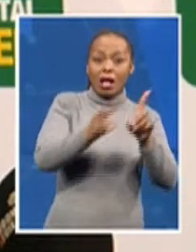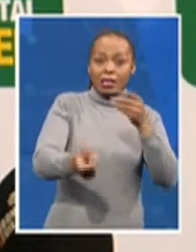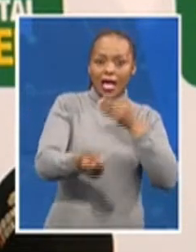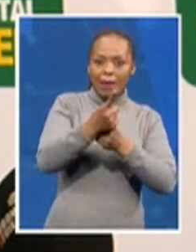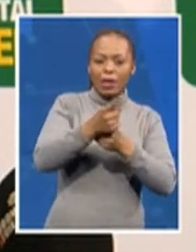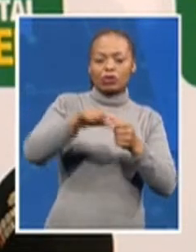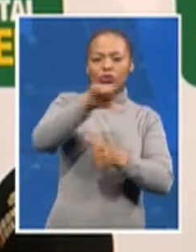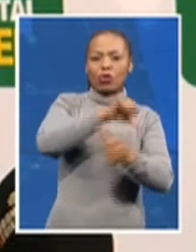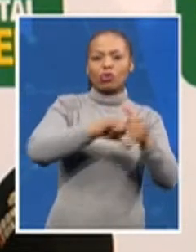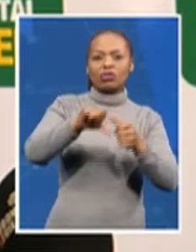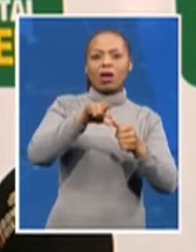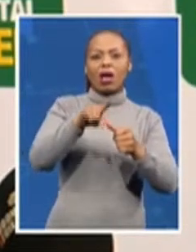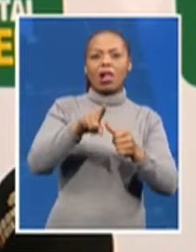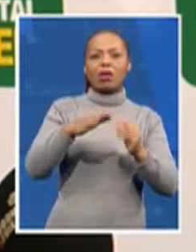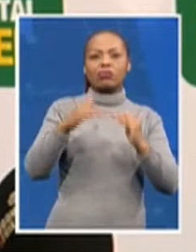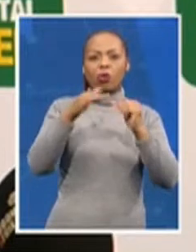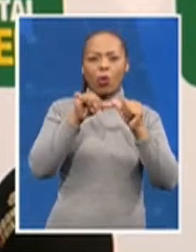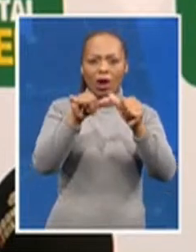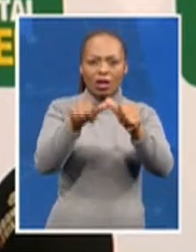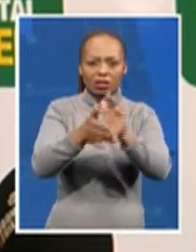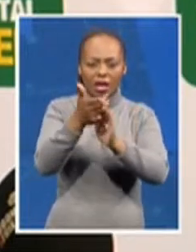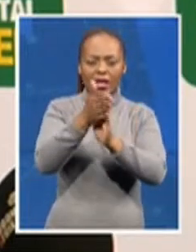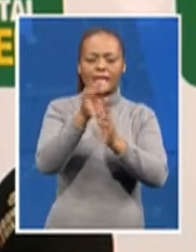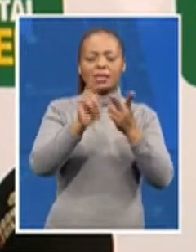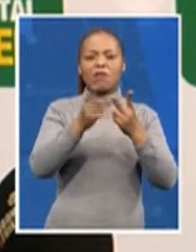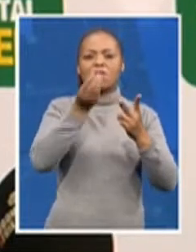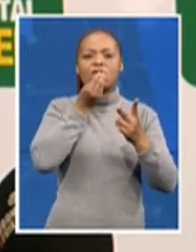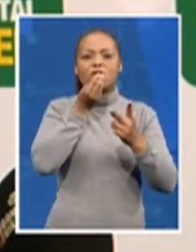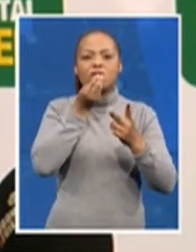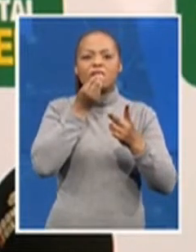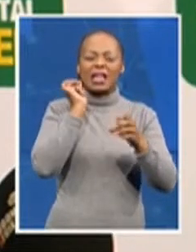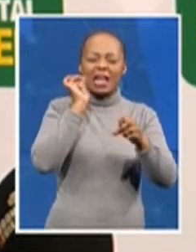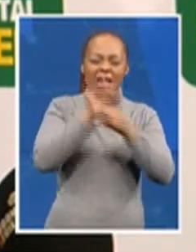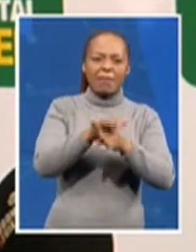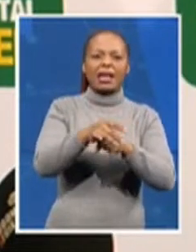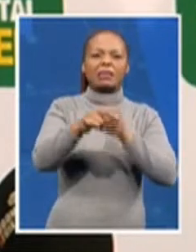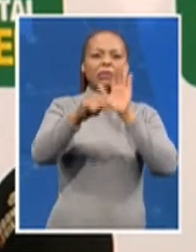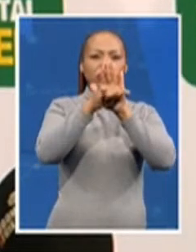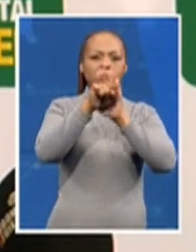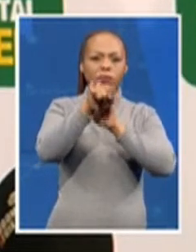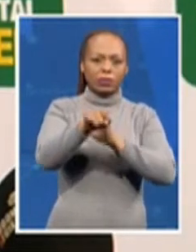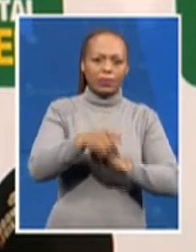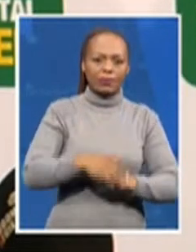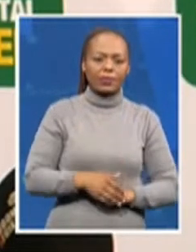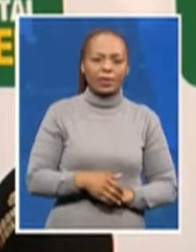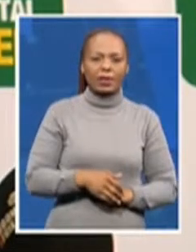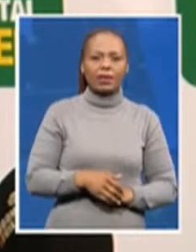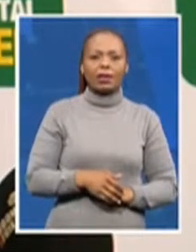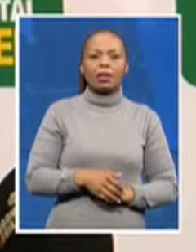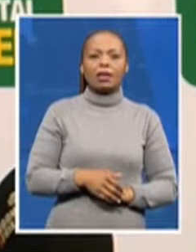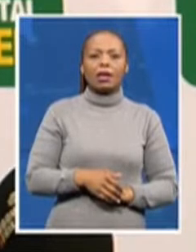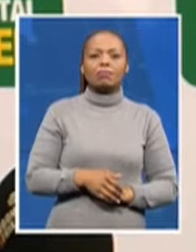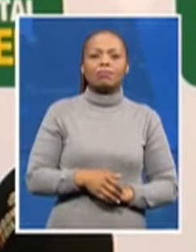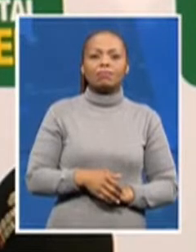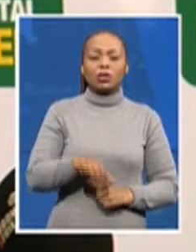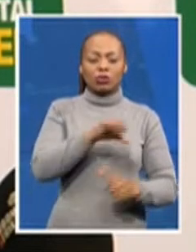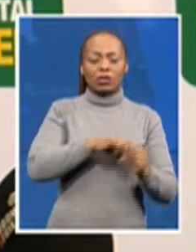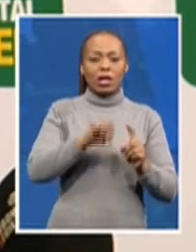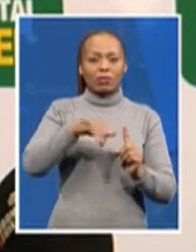province. According to the survey by the KwaZulu-Natal Agricultural Union, KwaNALU,